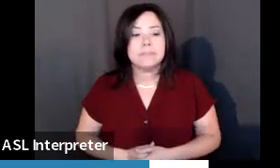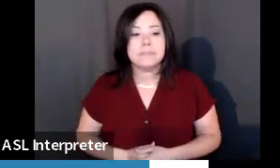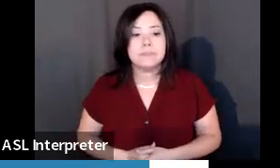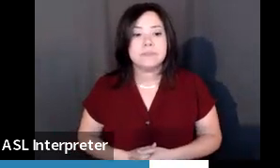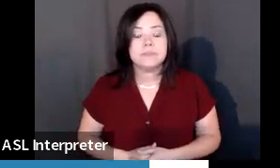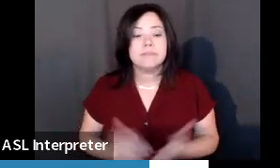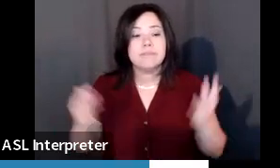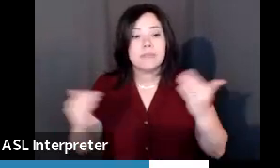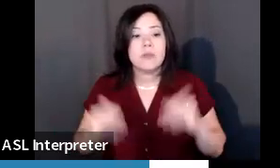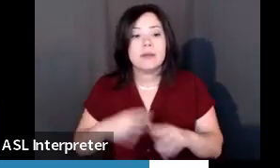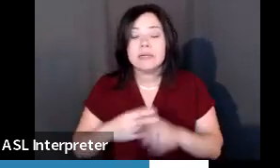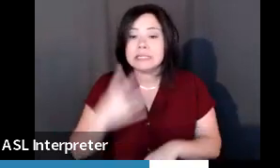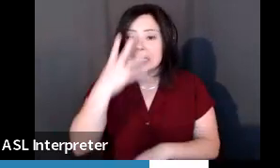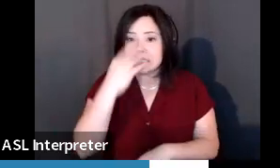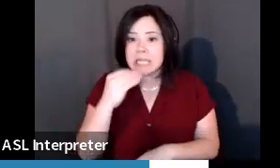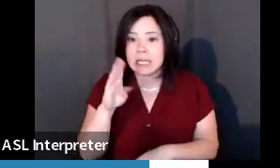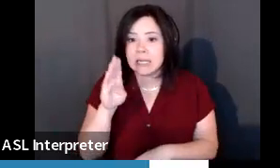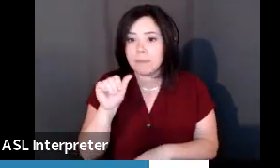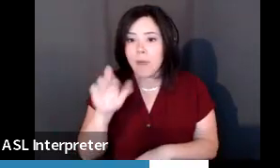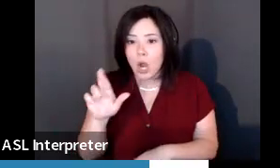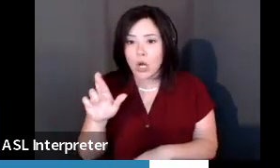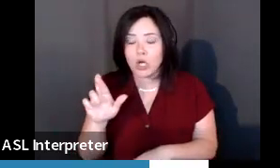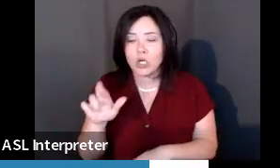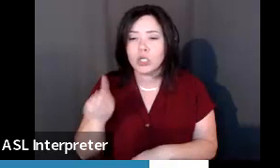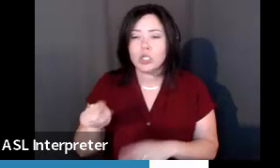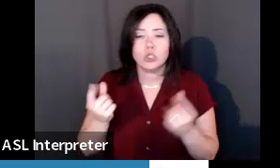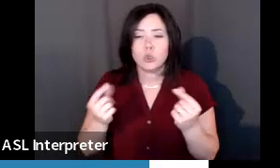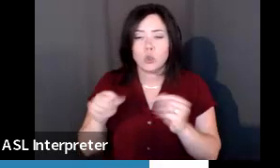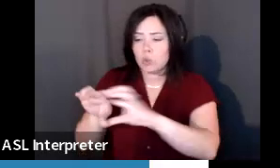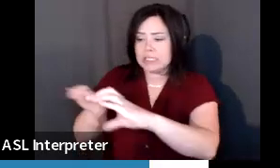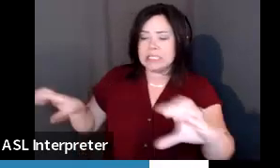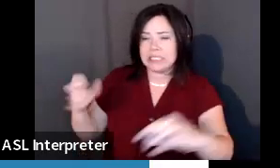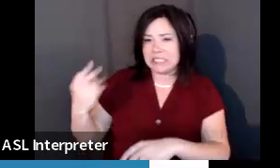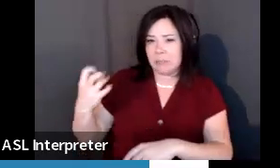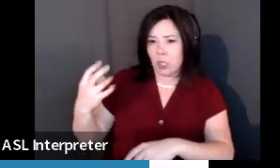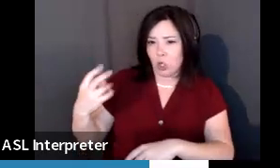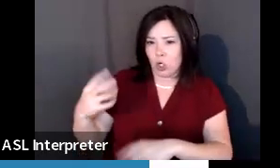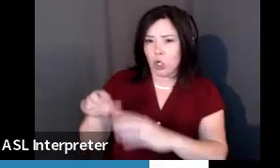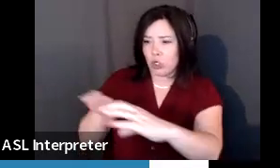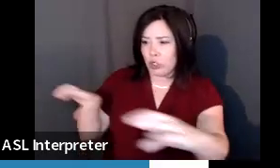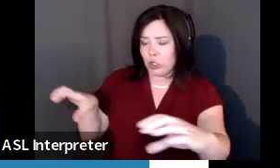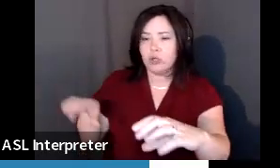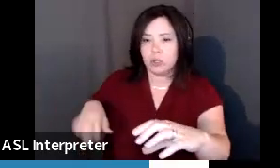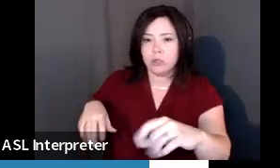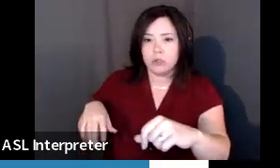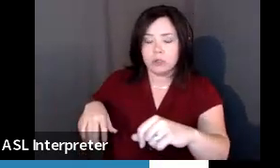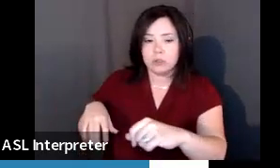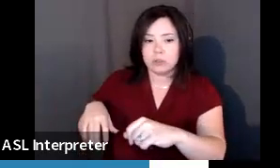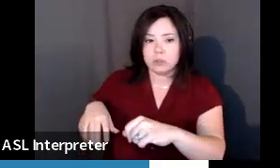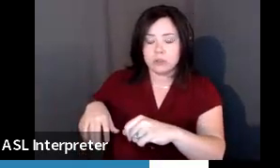We have a sleep bar. It's a speaker that is intended to